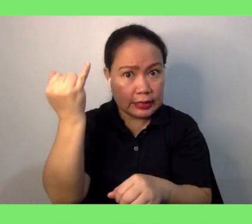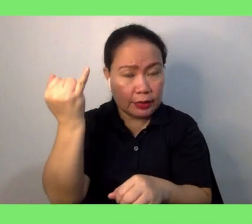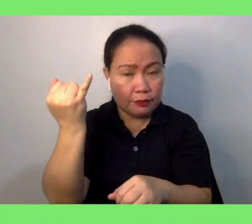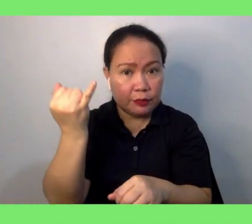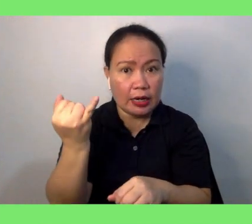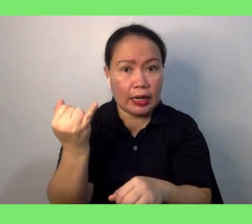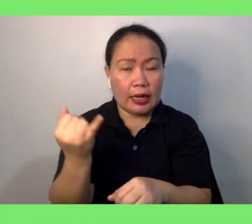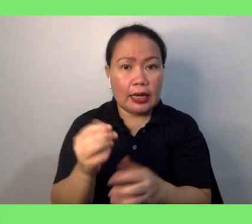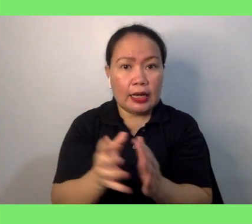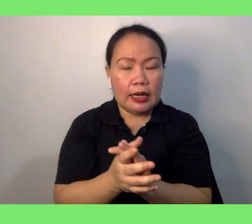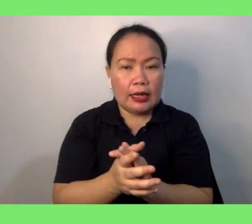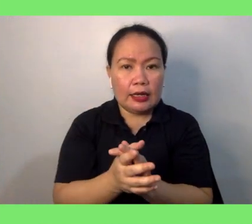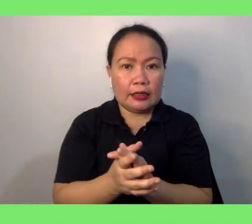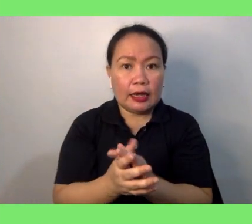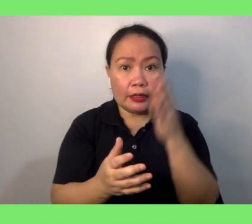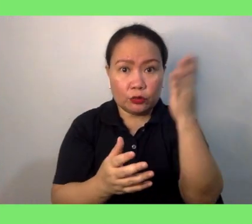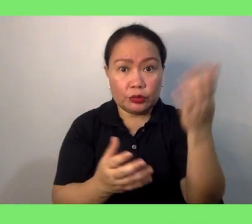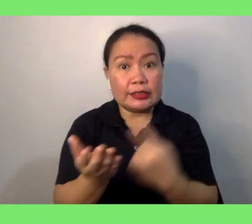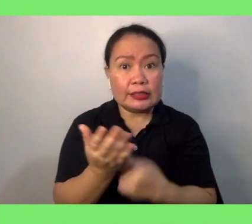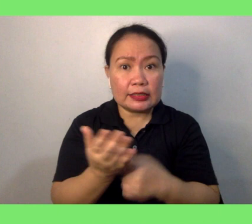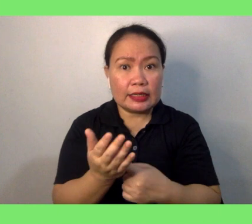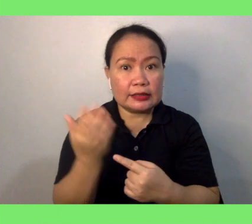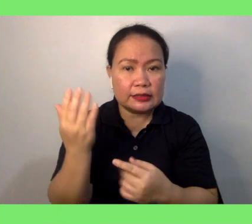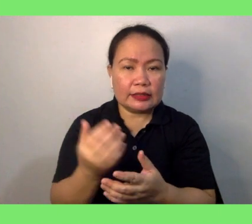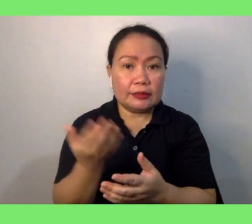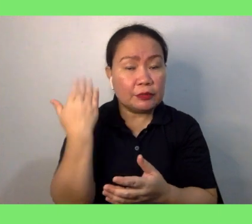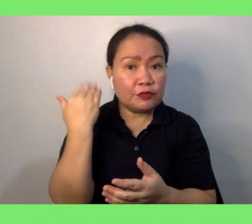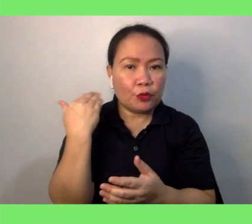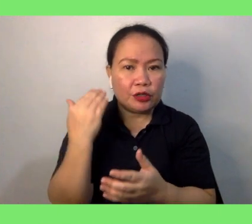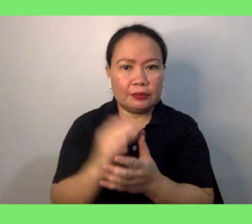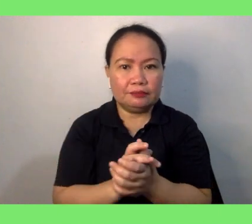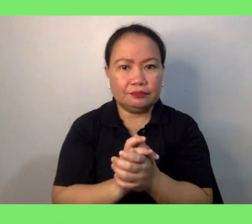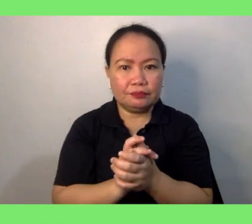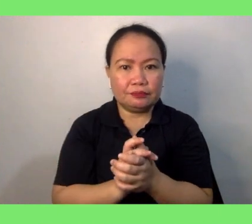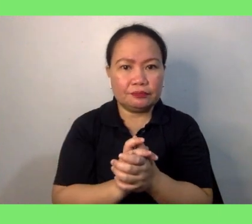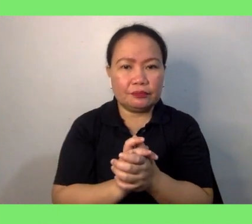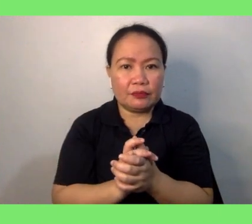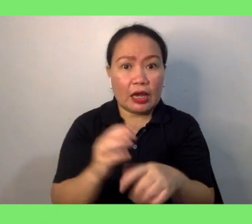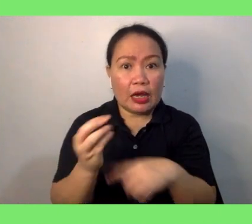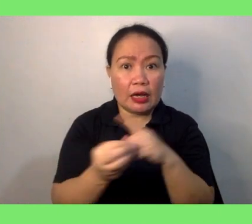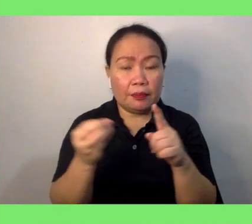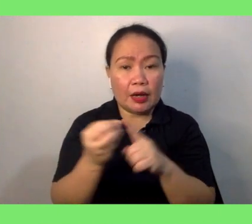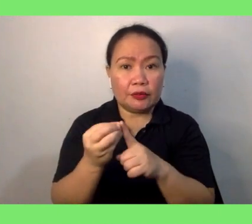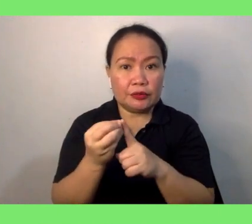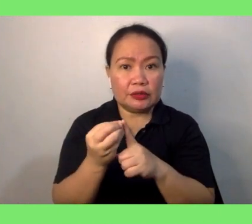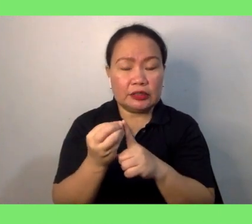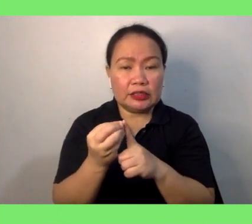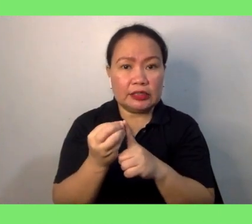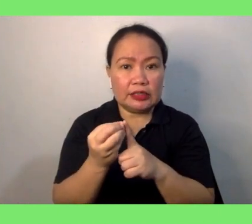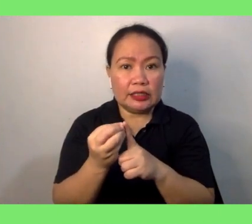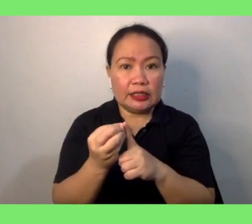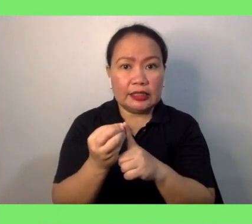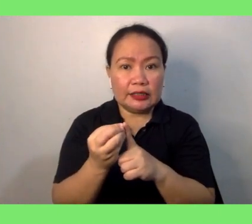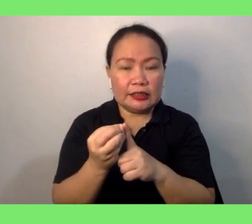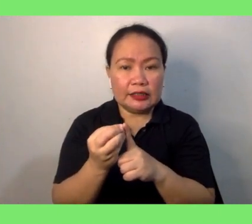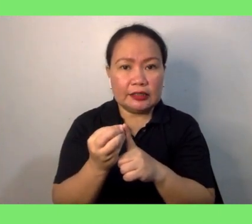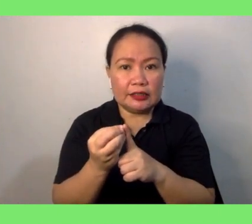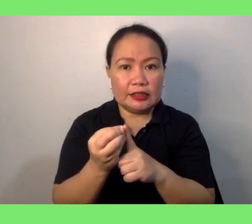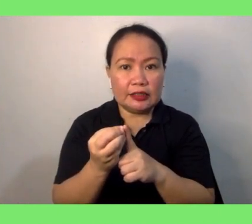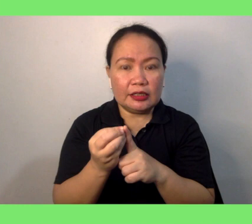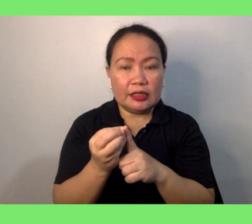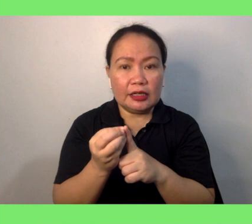are congruent, alternate exterior angles are congruent, at same side interior at exterior